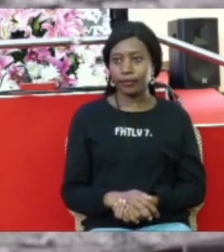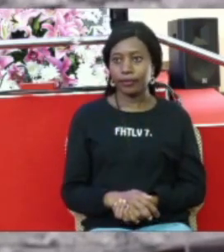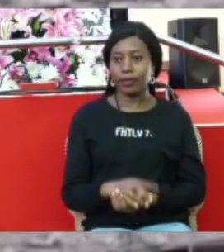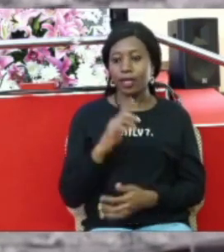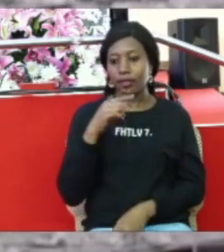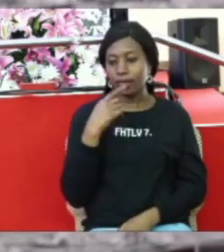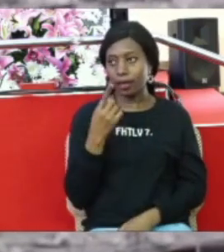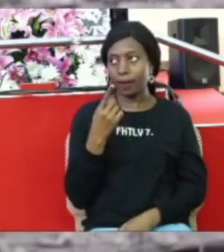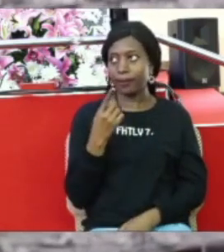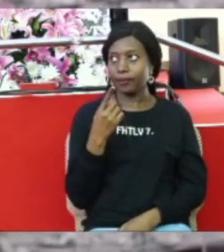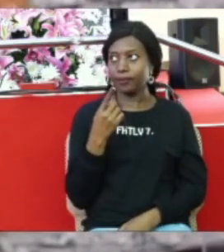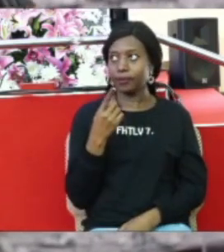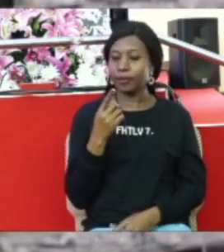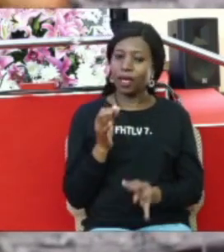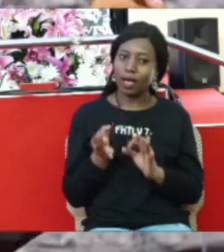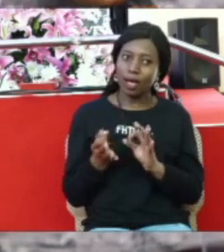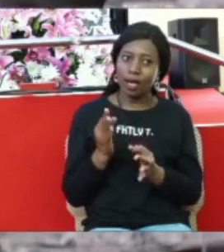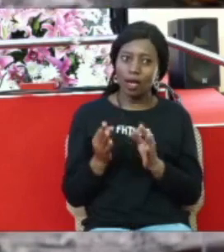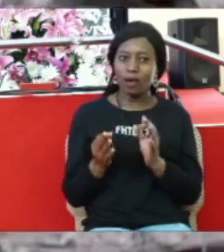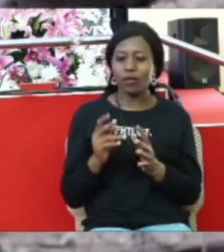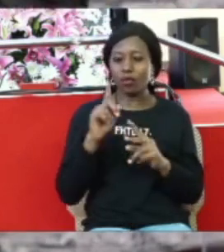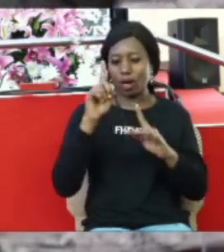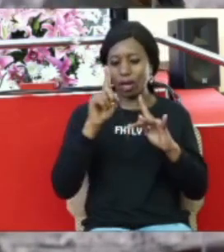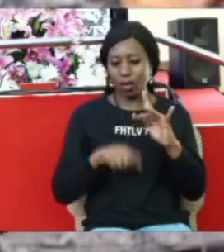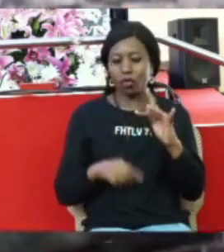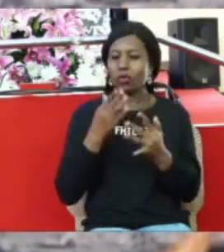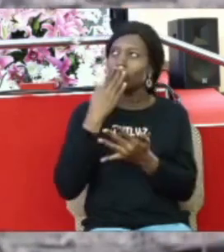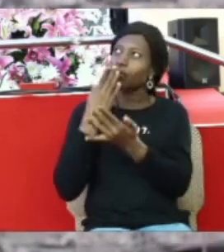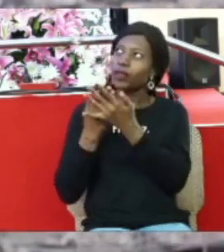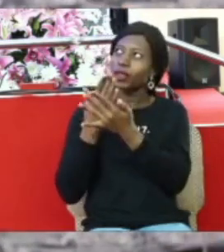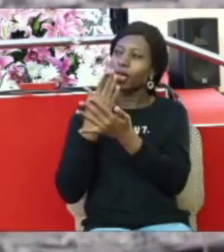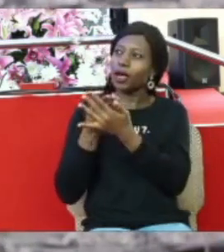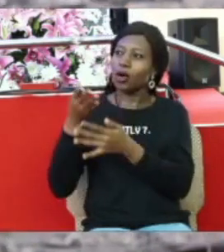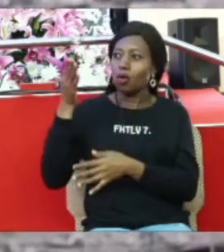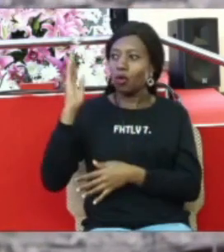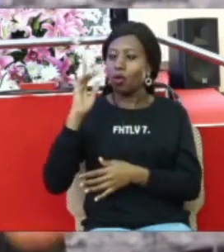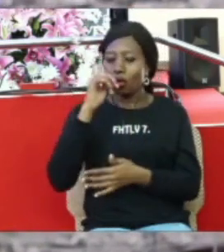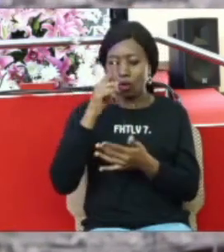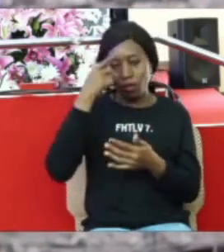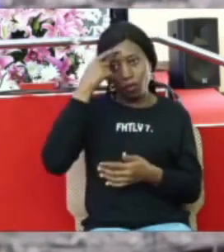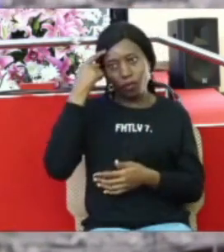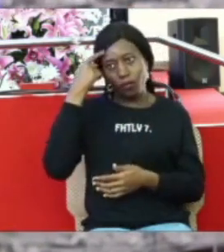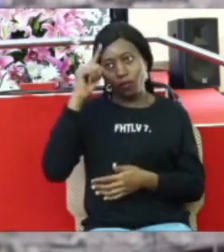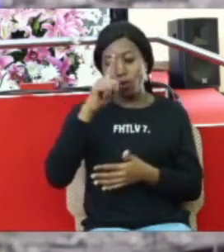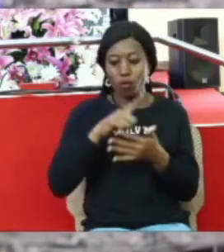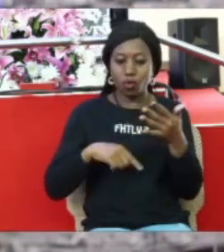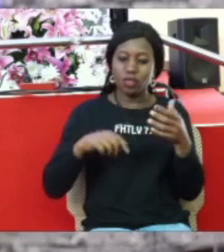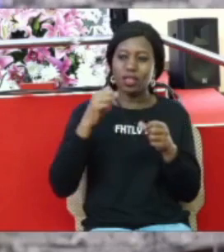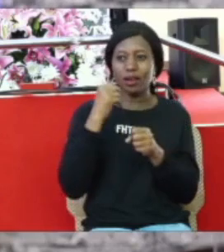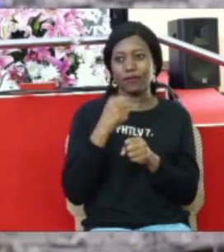said, if you cannot be thankful for the things that you are seeing God has done, then thank him.